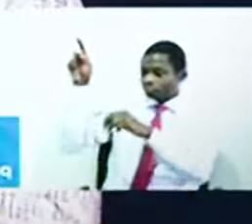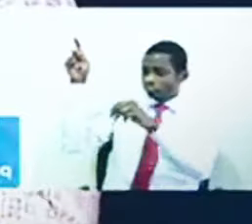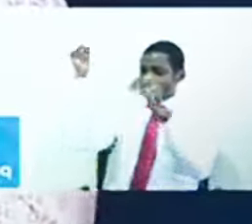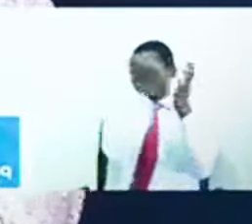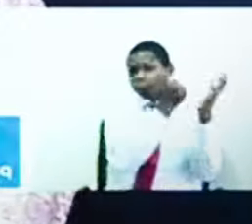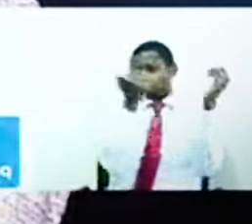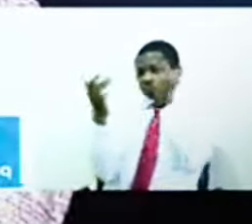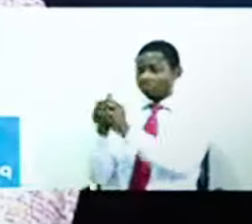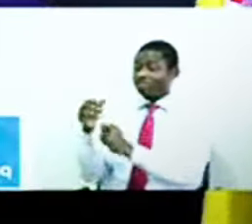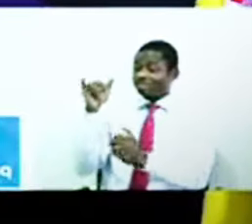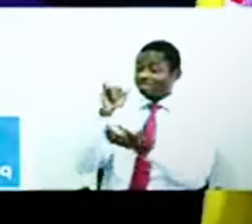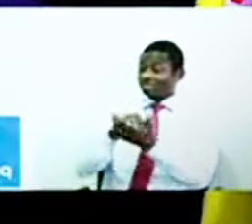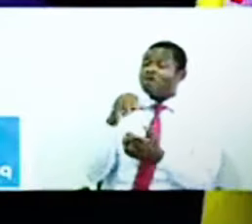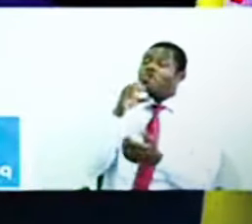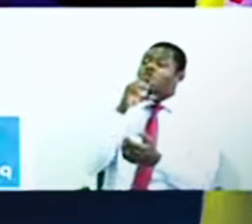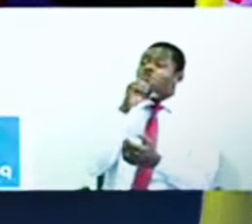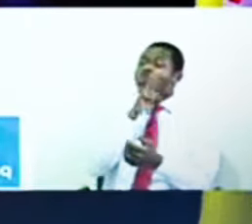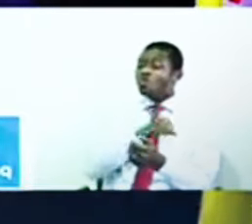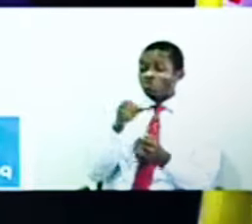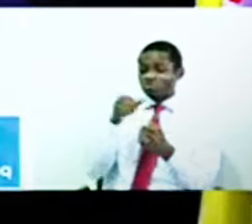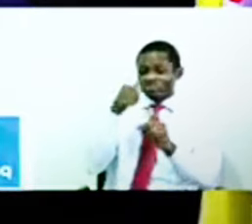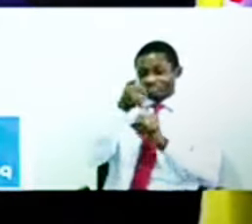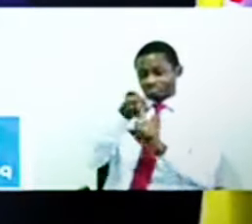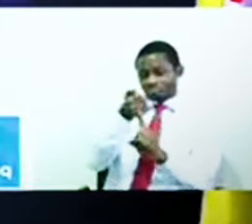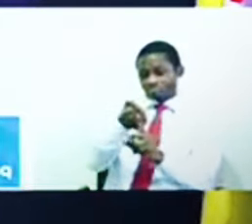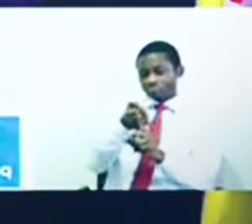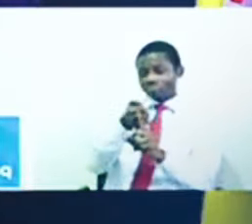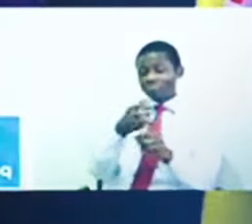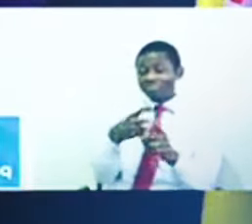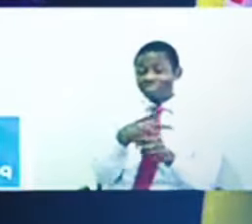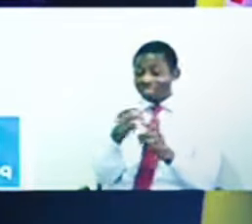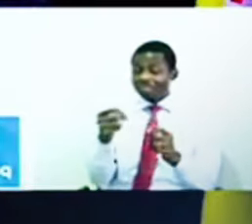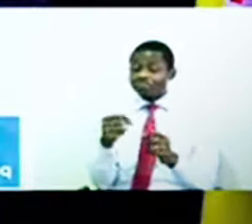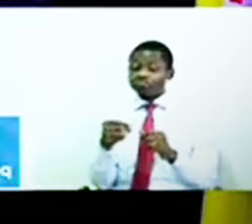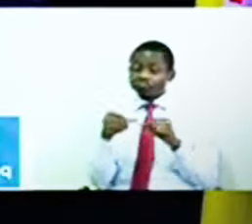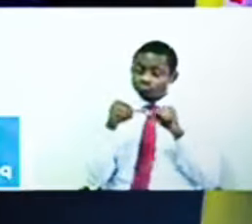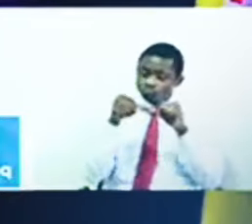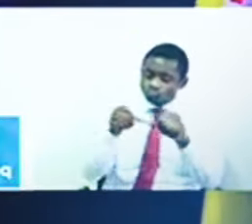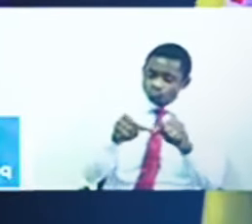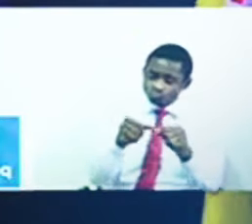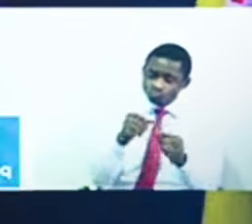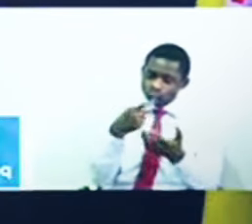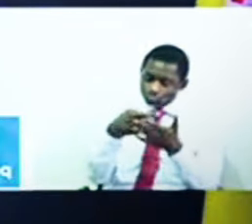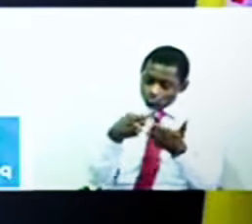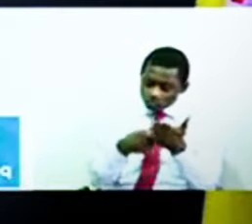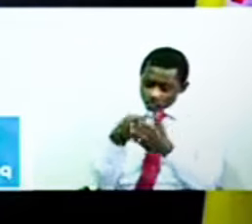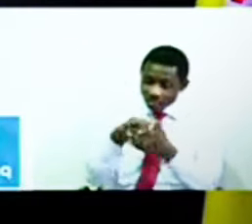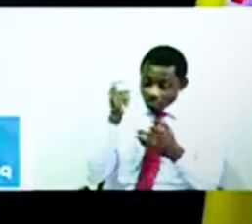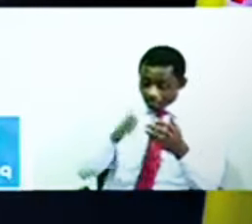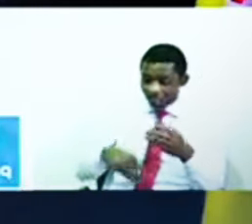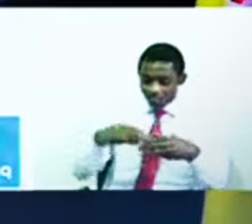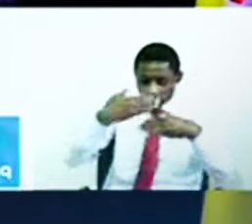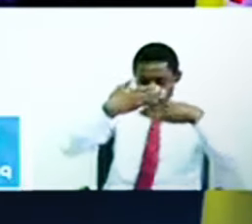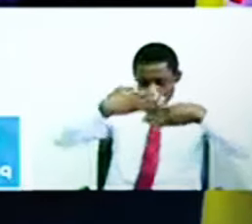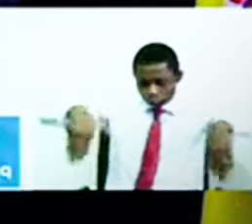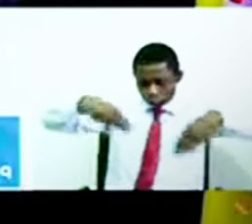born as him. We went on to say that we must draw the lines. Now you're too so quick. Say, as I say, you're tough up him.